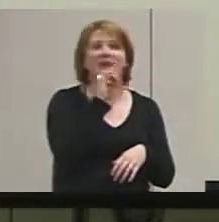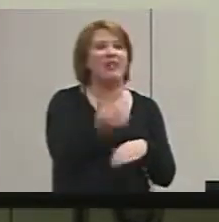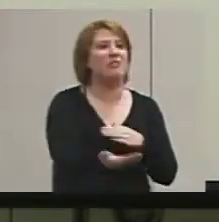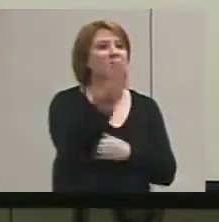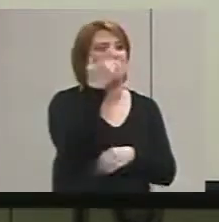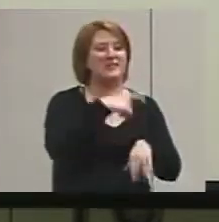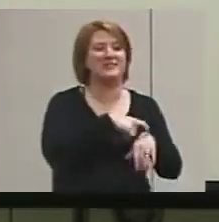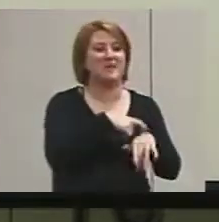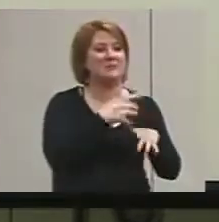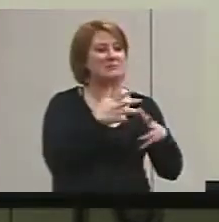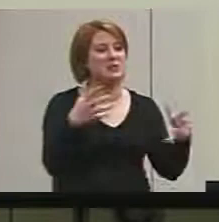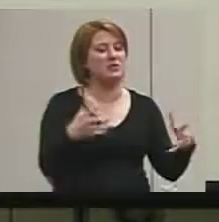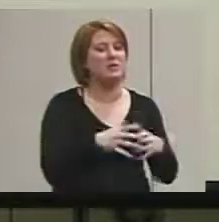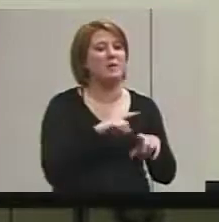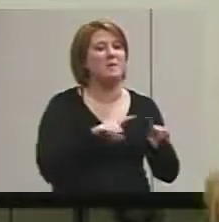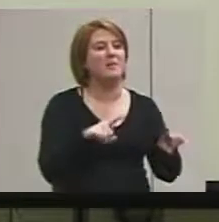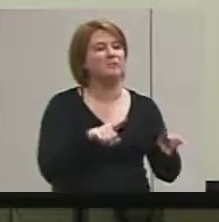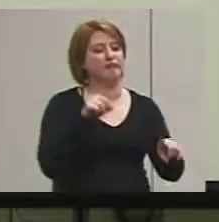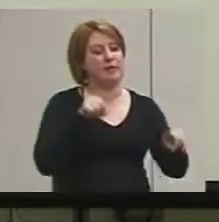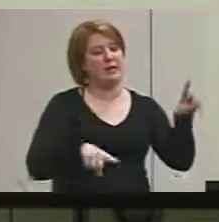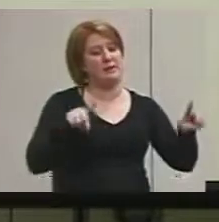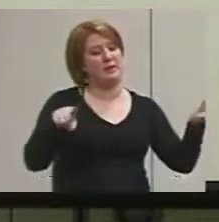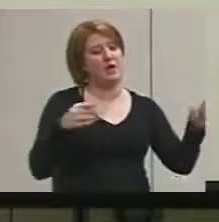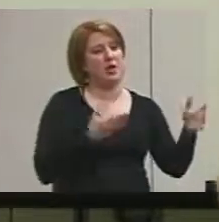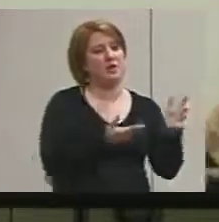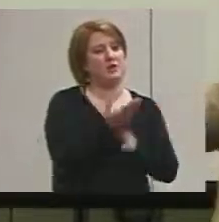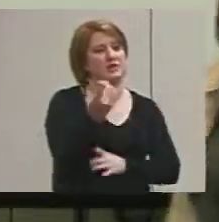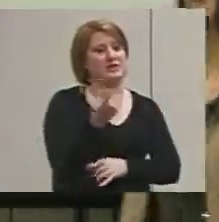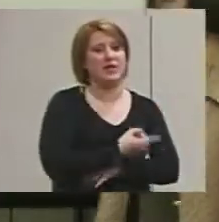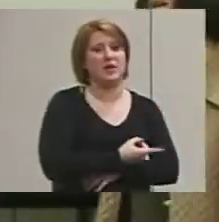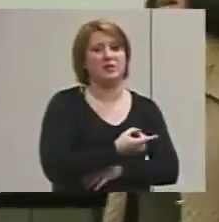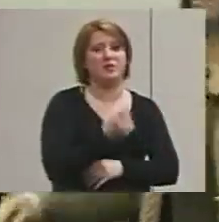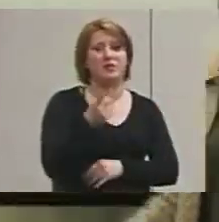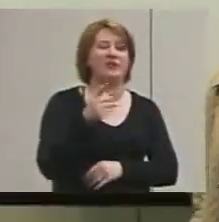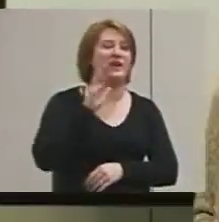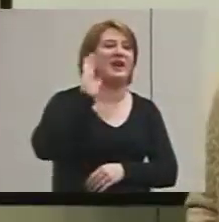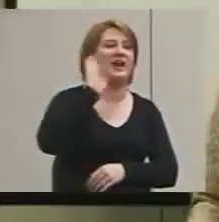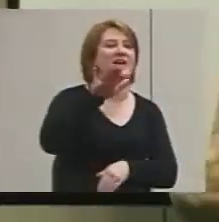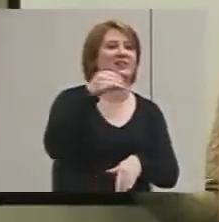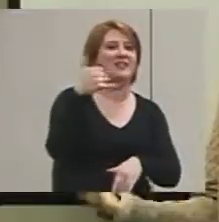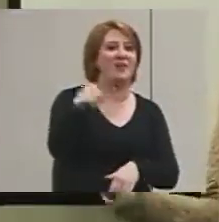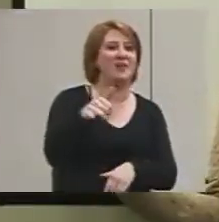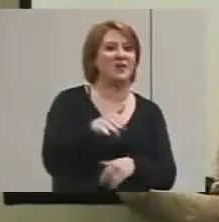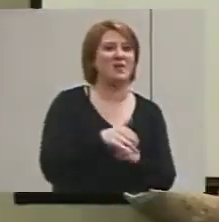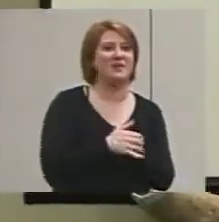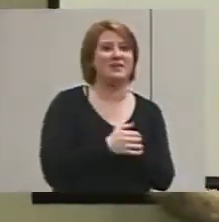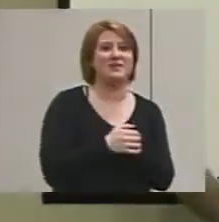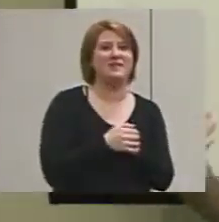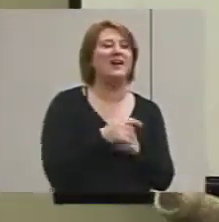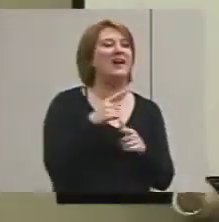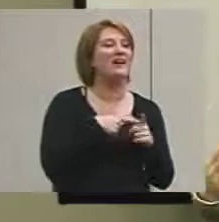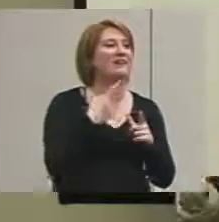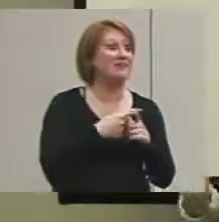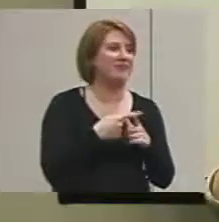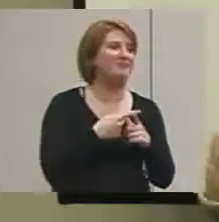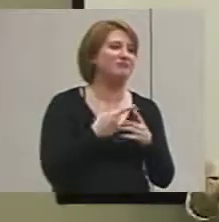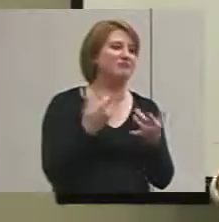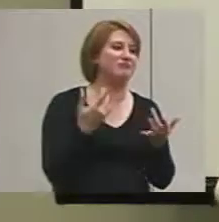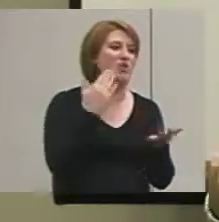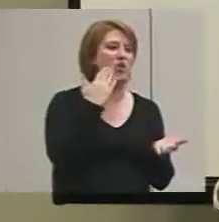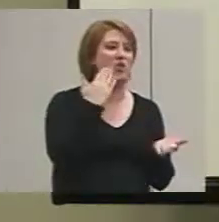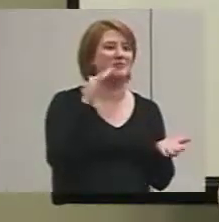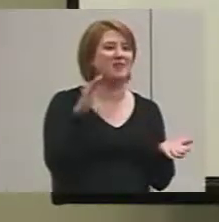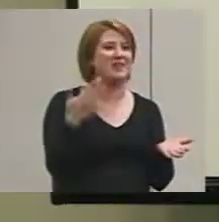much. But just randomly throughout the day, he'll come over and slap the yellow, and I'll be like, and then we can know that he's